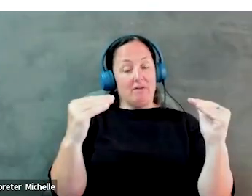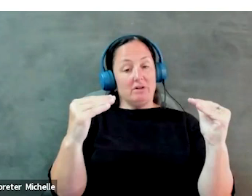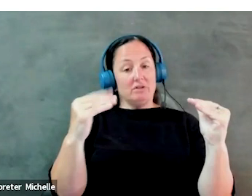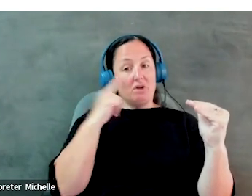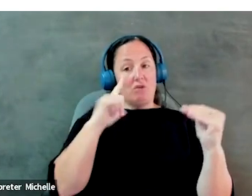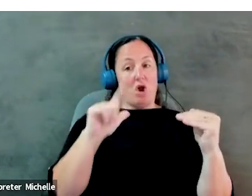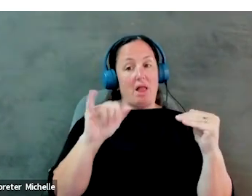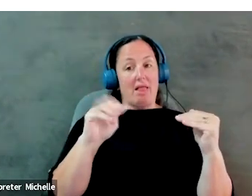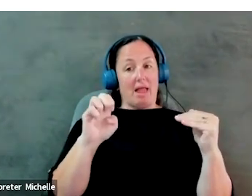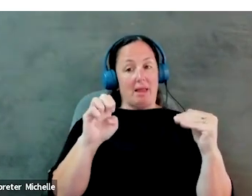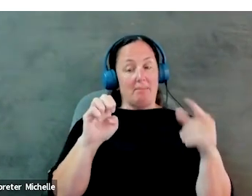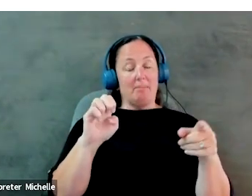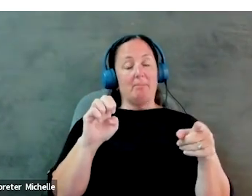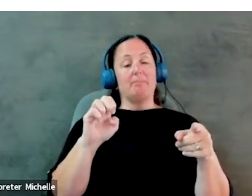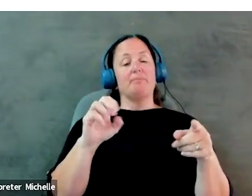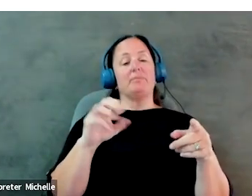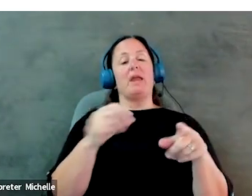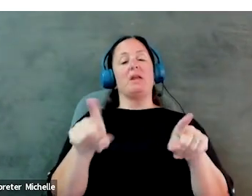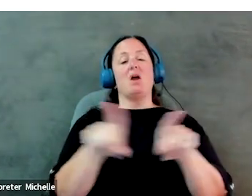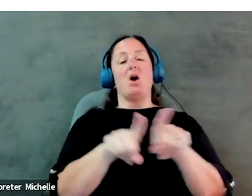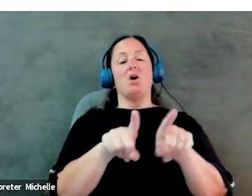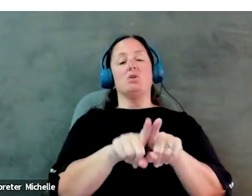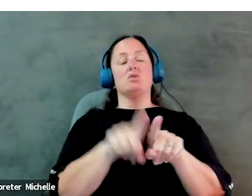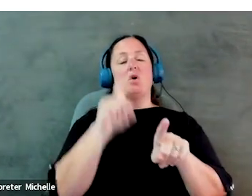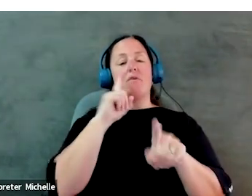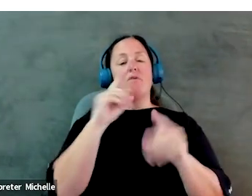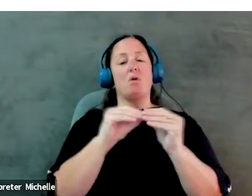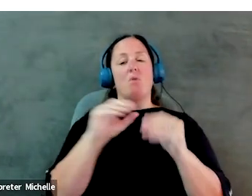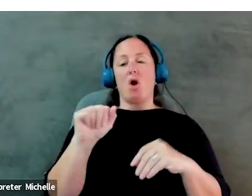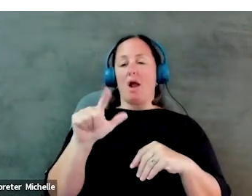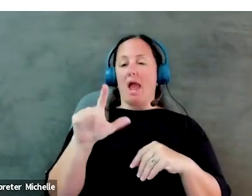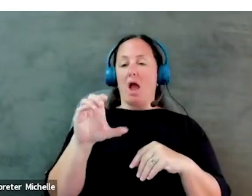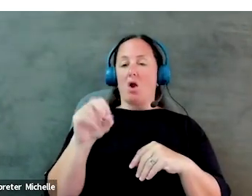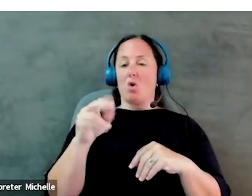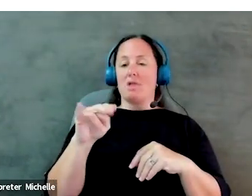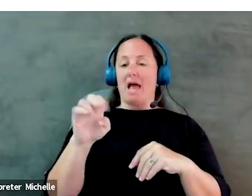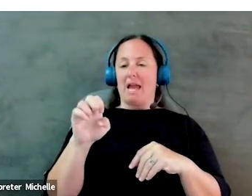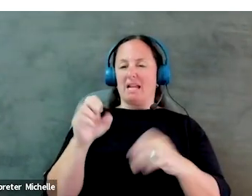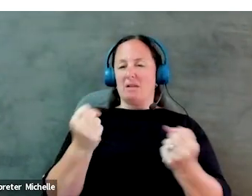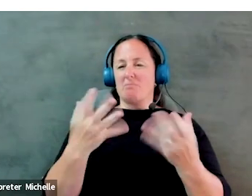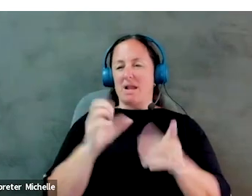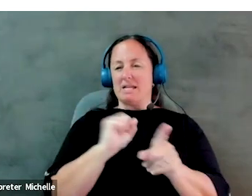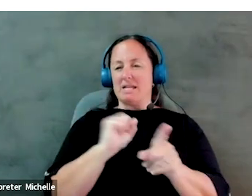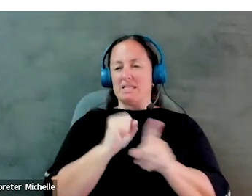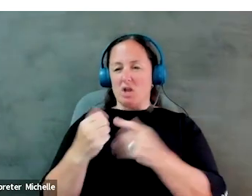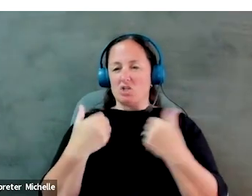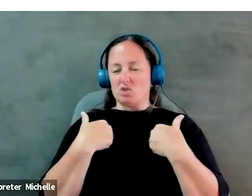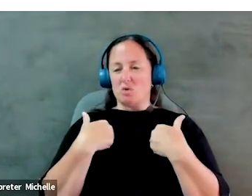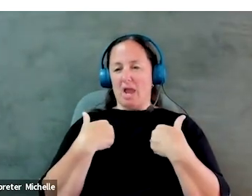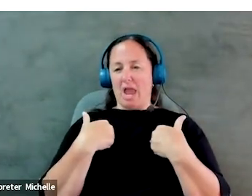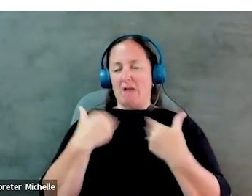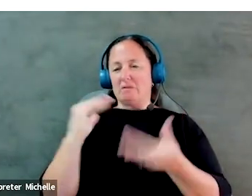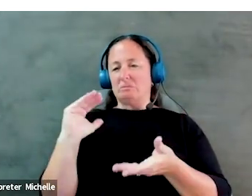levels of the liming. And also, in the more alkaline, in many cases, there's